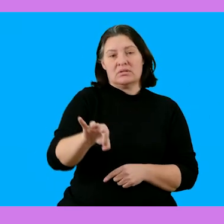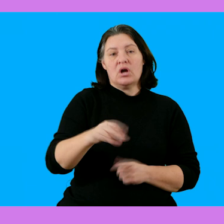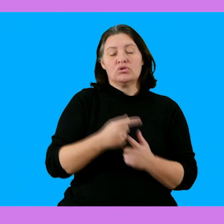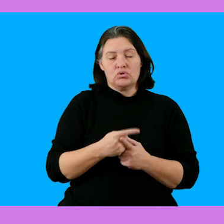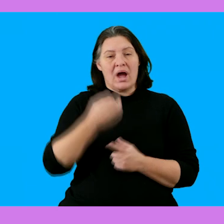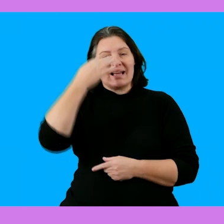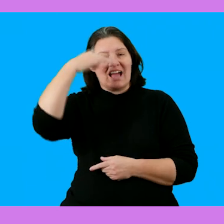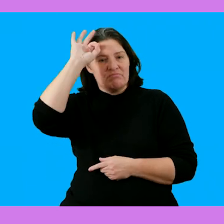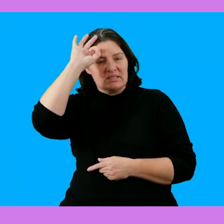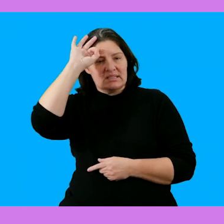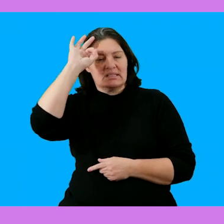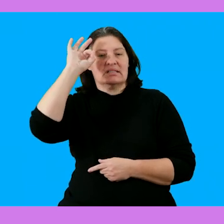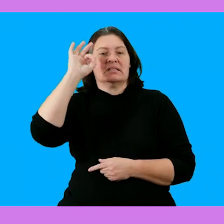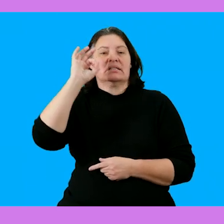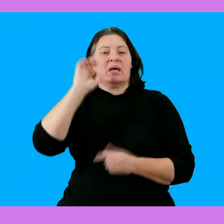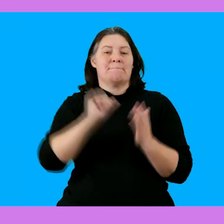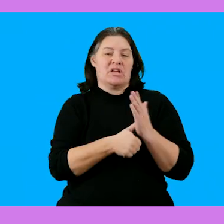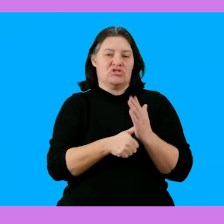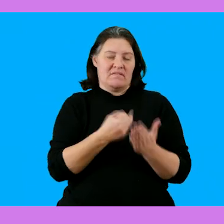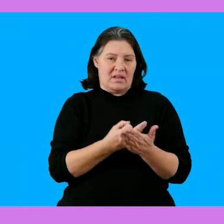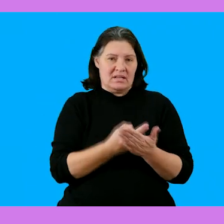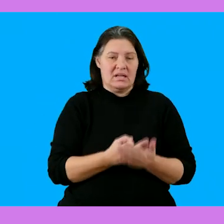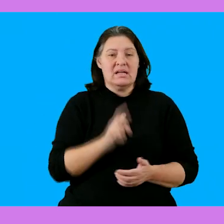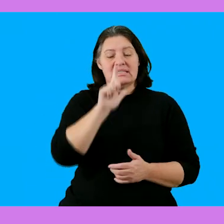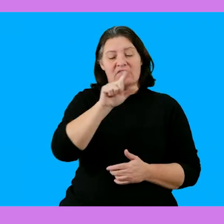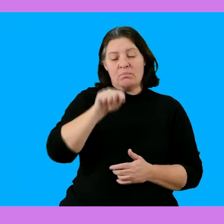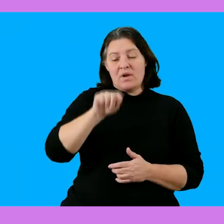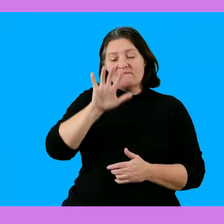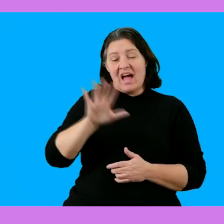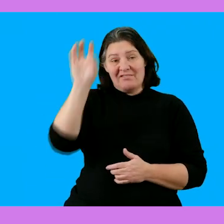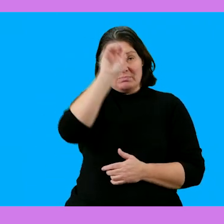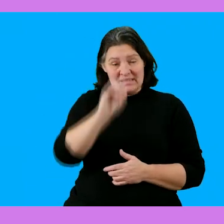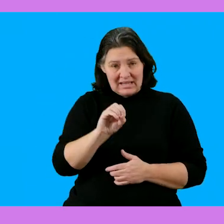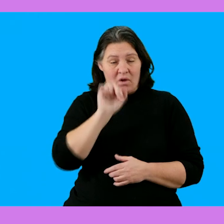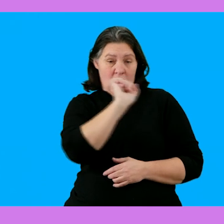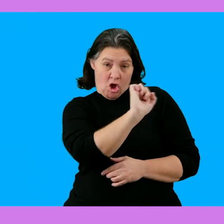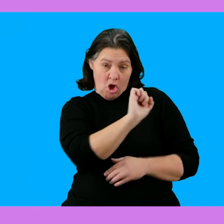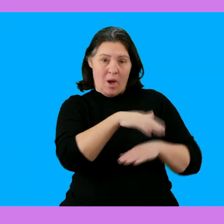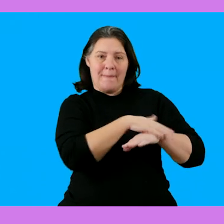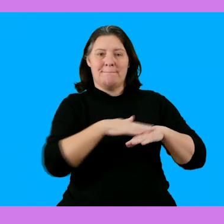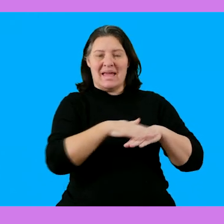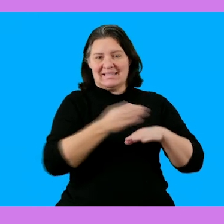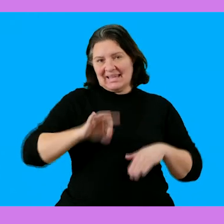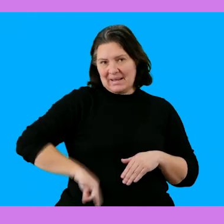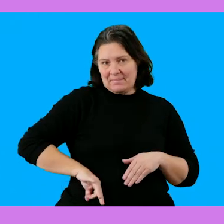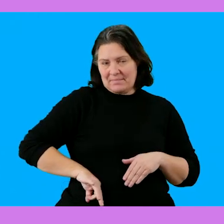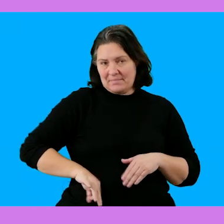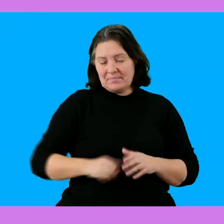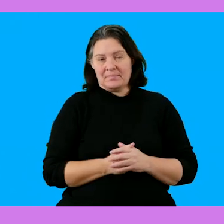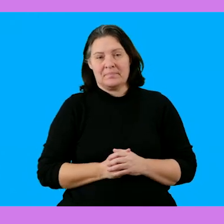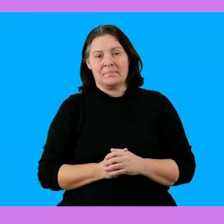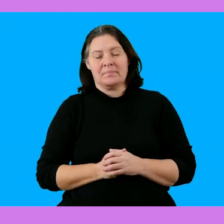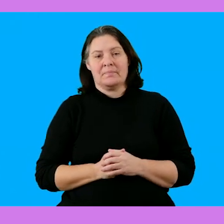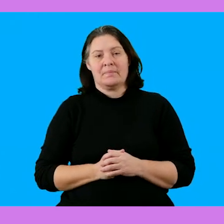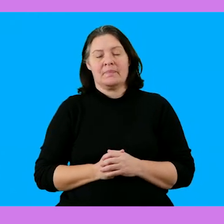the Government Employees Pension Fund at 7.5% of her basic income. Okay, so it's